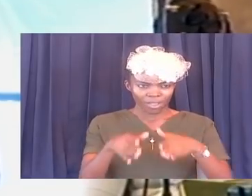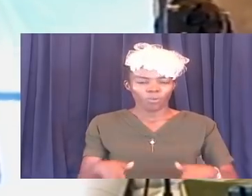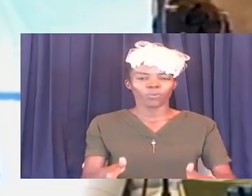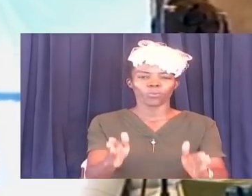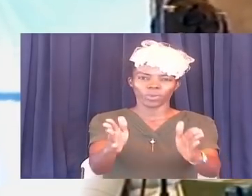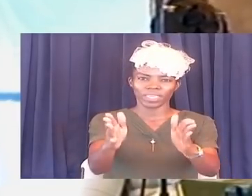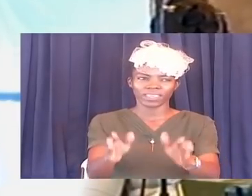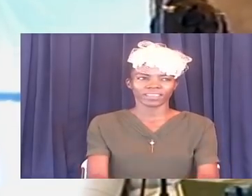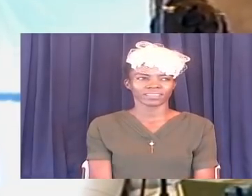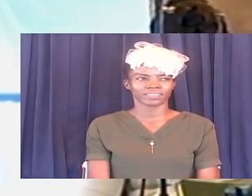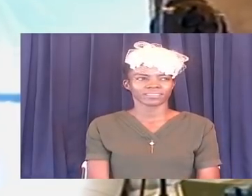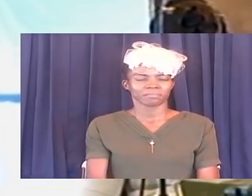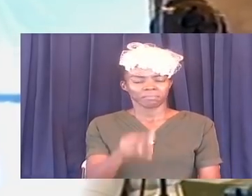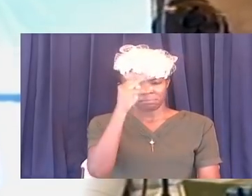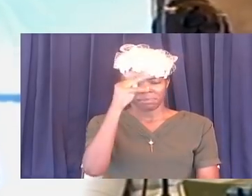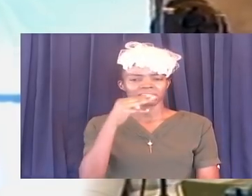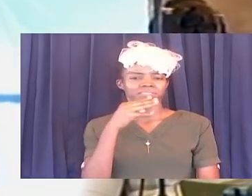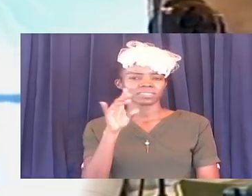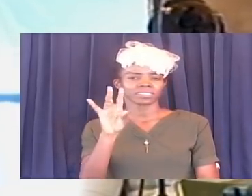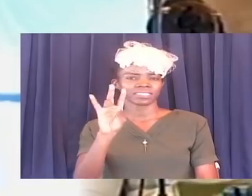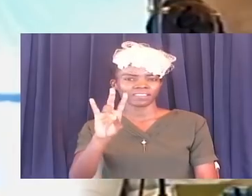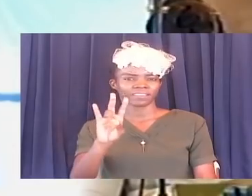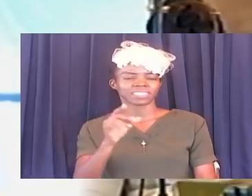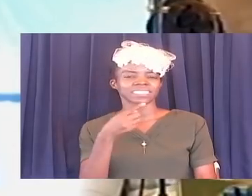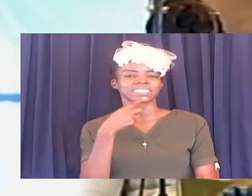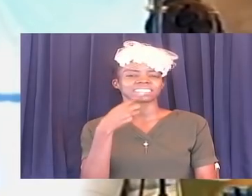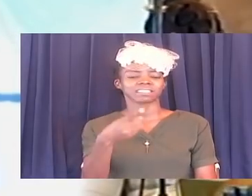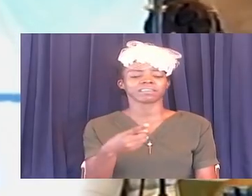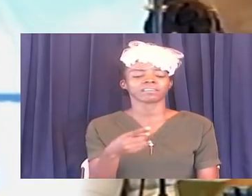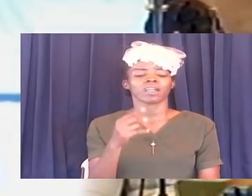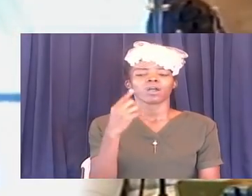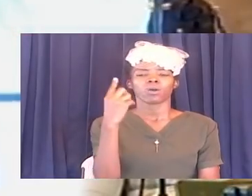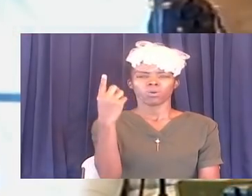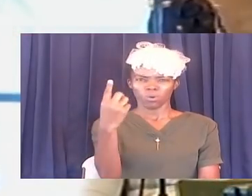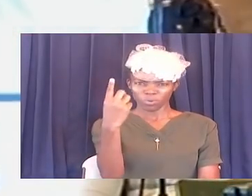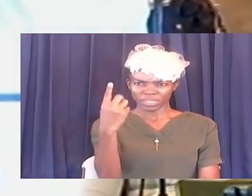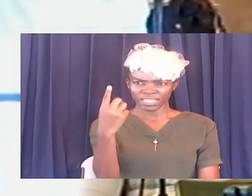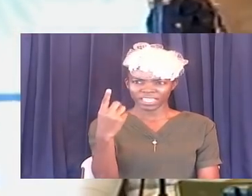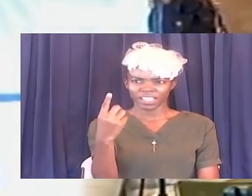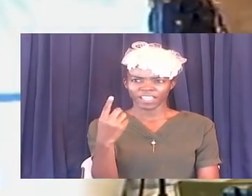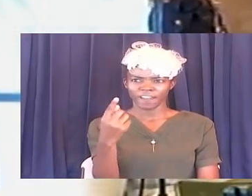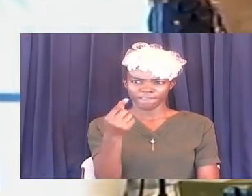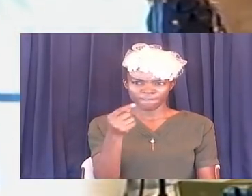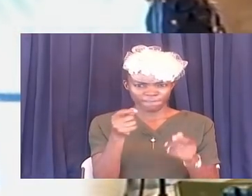And it says that there are only few.